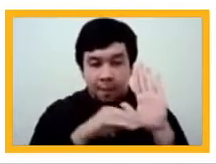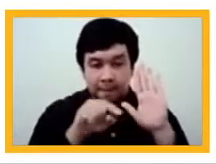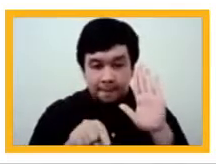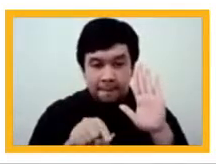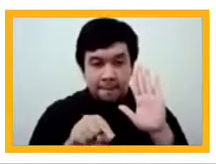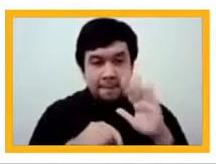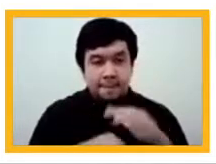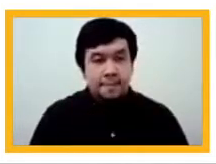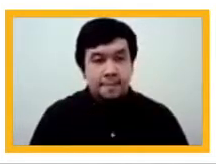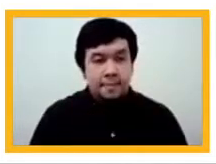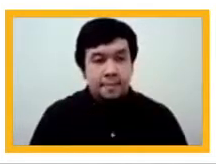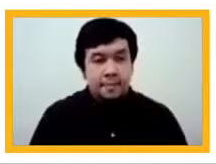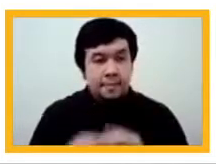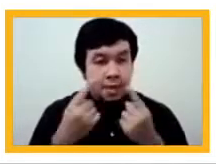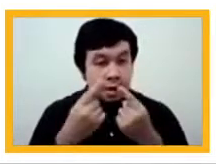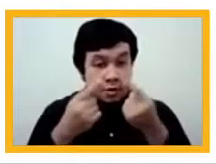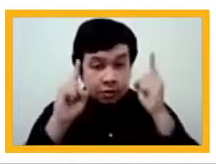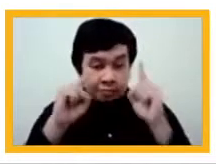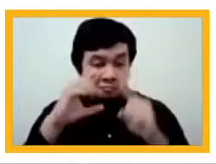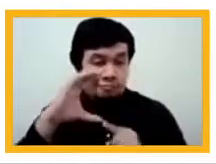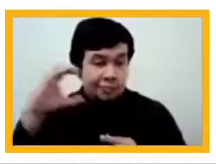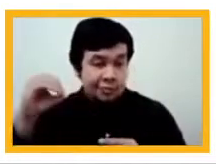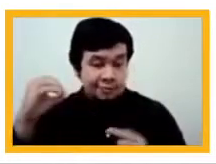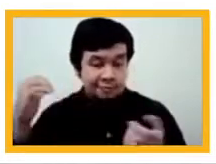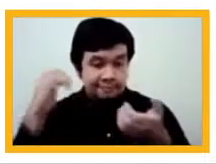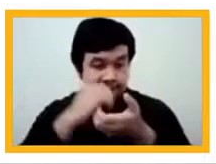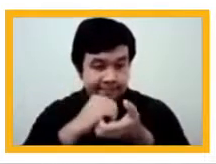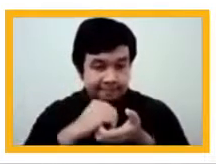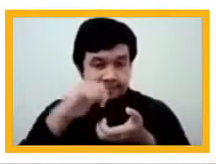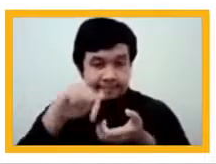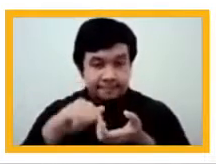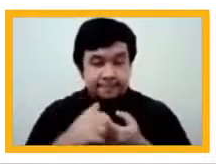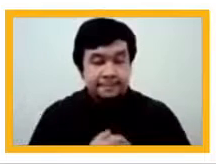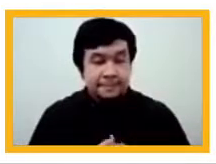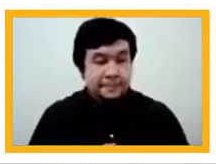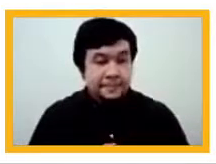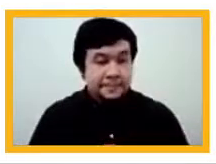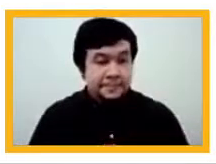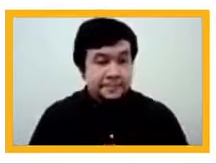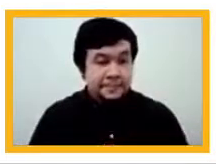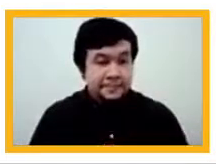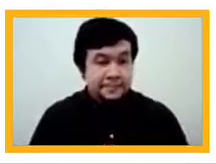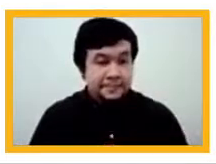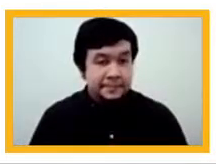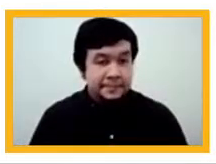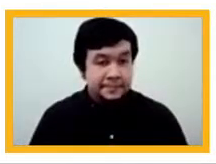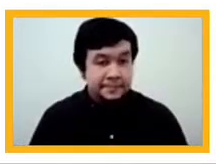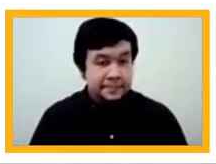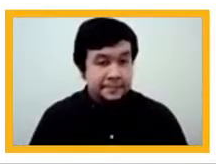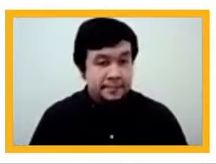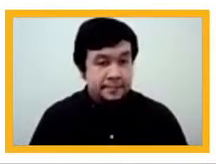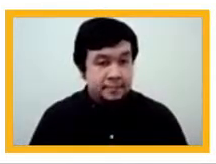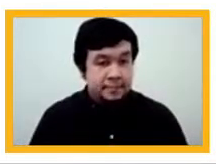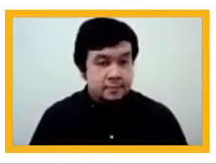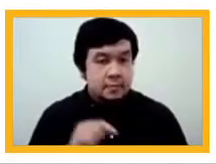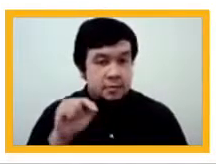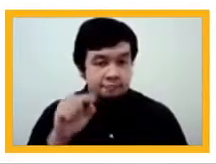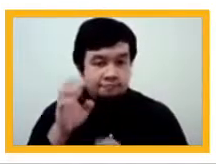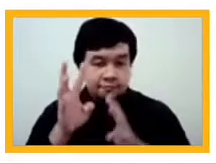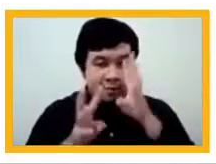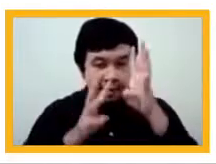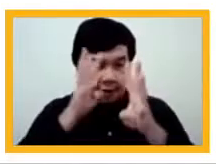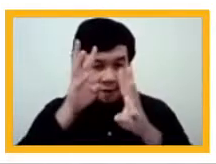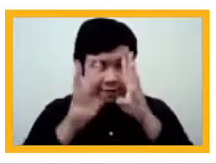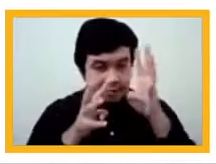related programs such as Software Maestro program by MCID and Innovation Academy, Apple 42 Seoul by MCID, and SWED